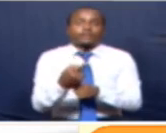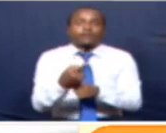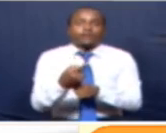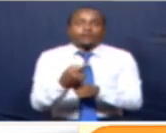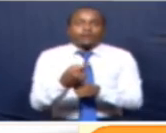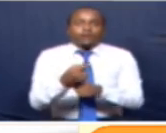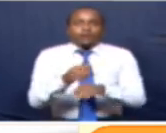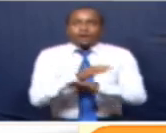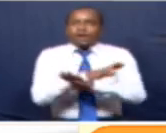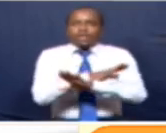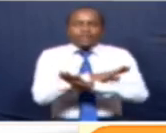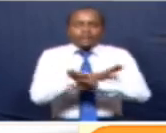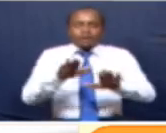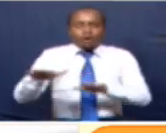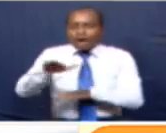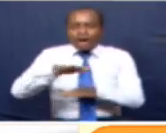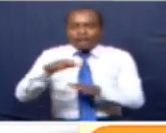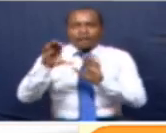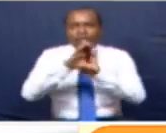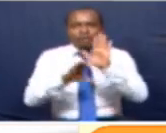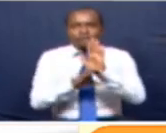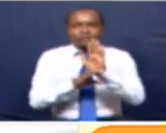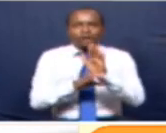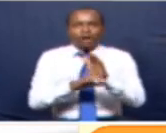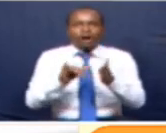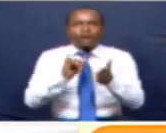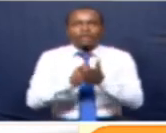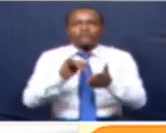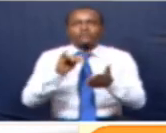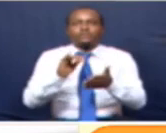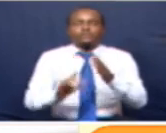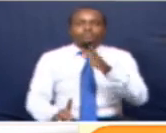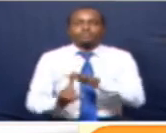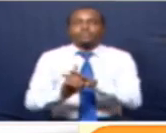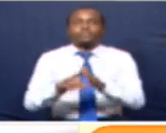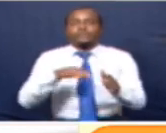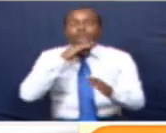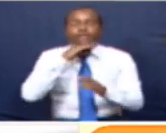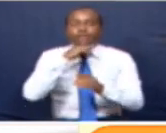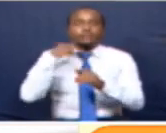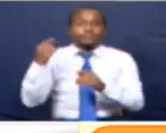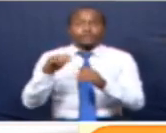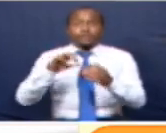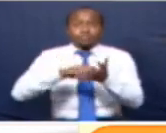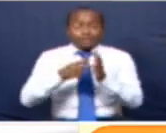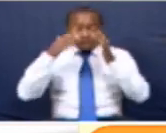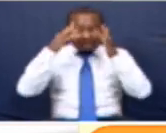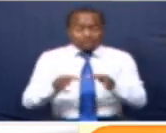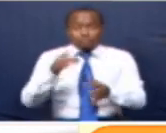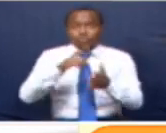no provision in the Constitution that even imagines death sentence. And in that, on that basis, therefore, the ruling should be that